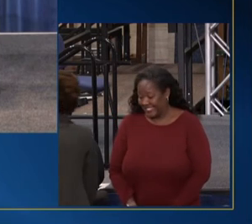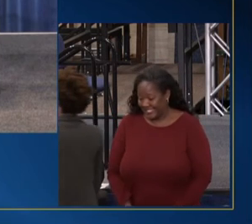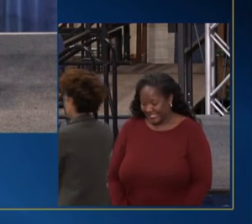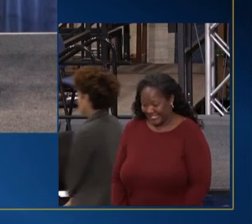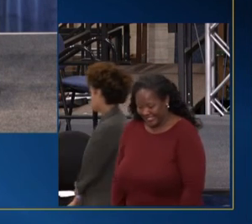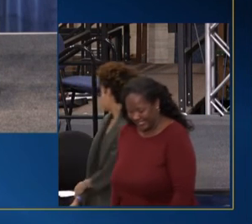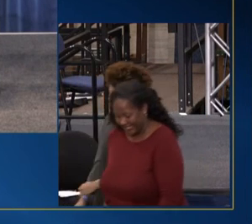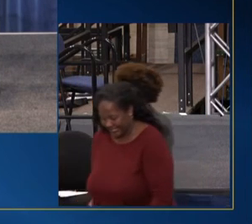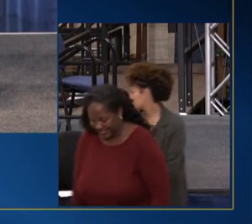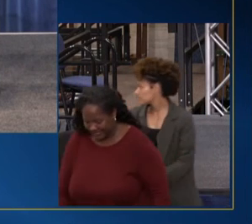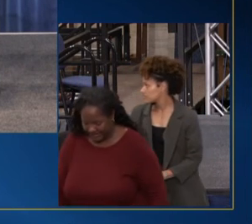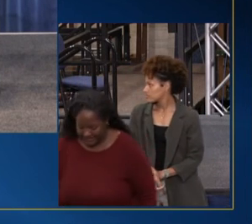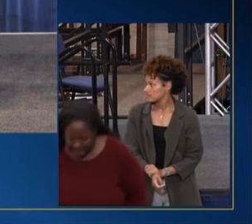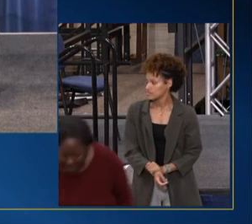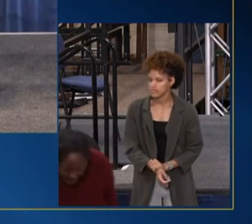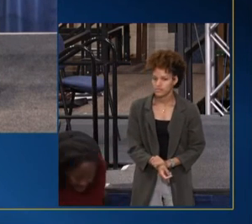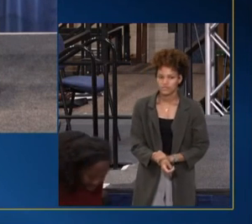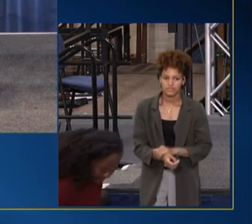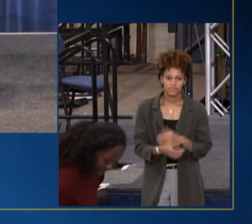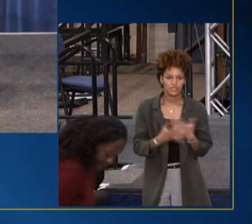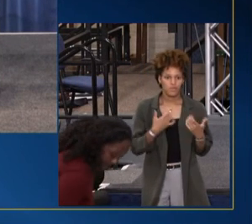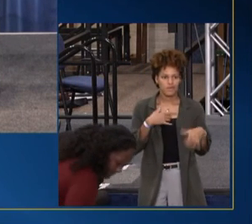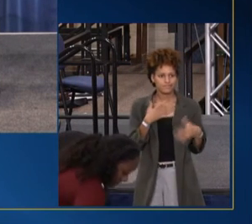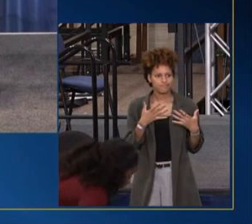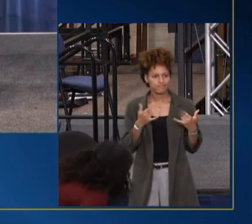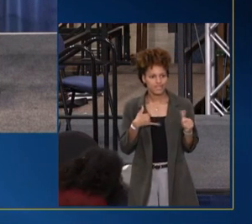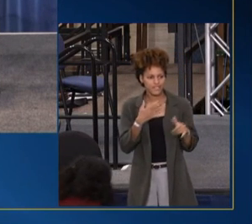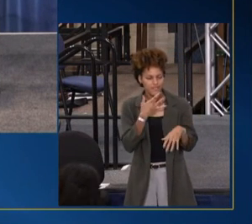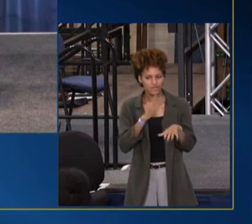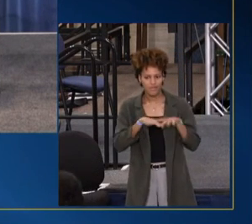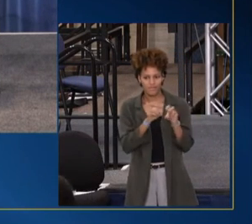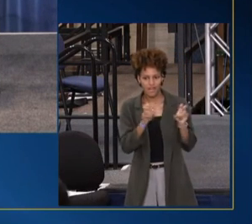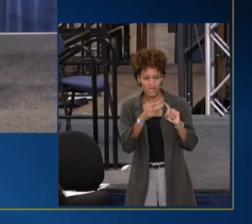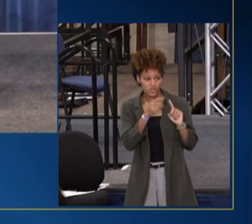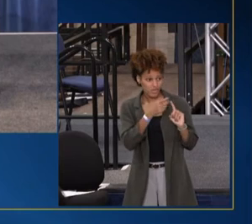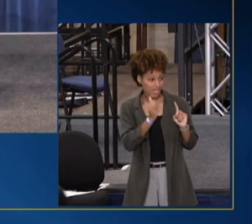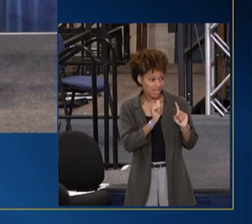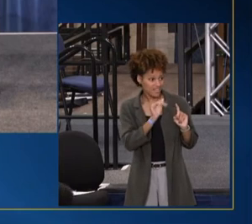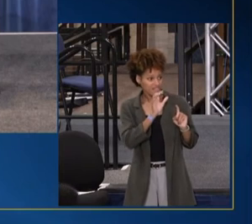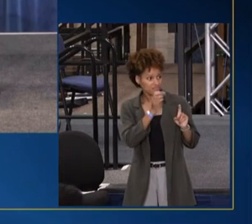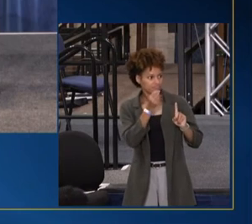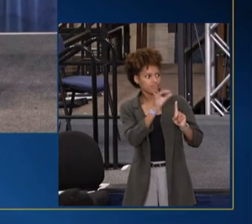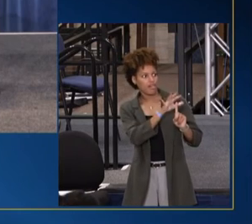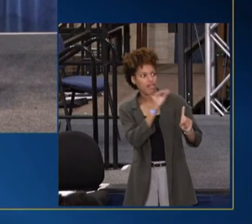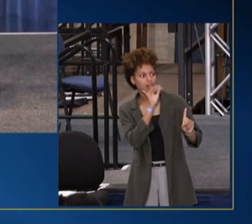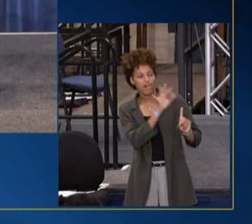Harold, I don't want to play favorites on the panel, but you're kind of like a celebrity.